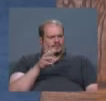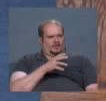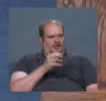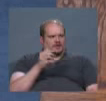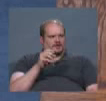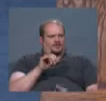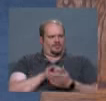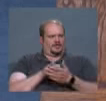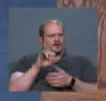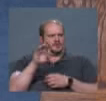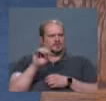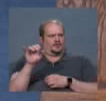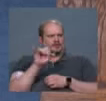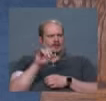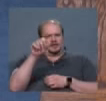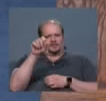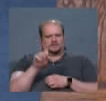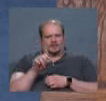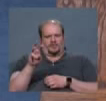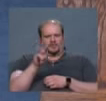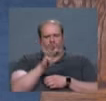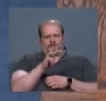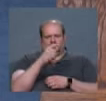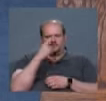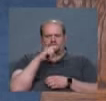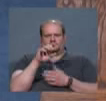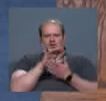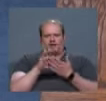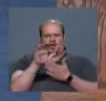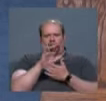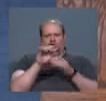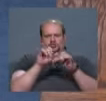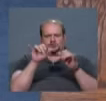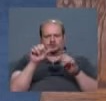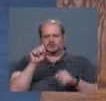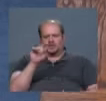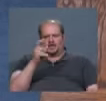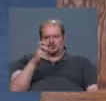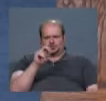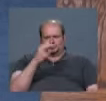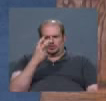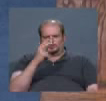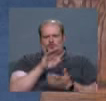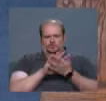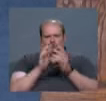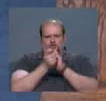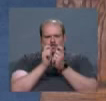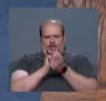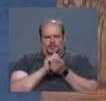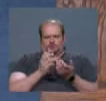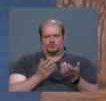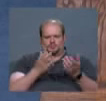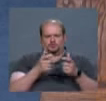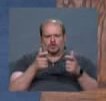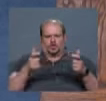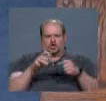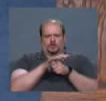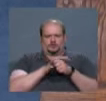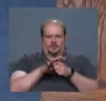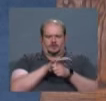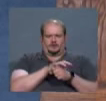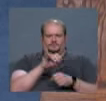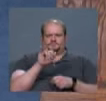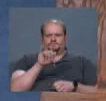and which would be like southwest of College Station. There are 2 changes proposed. A large area